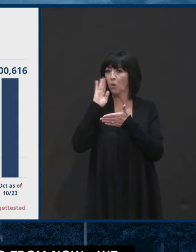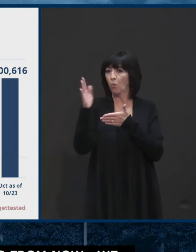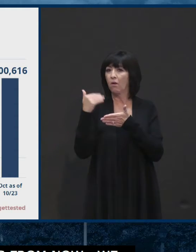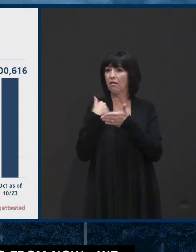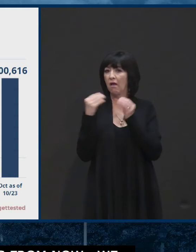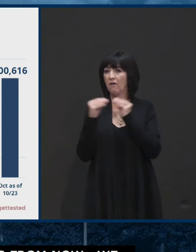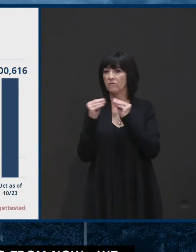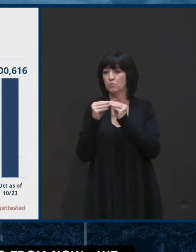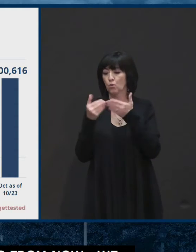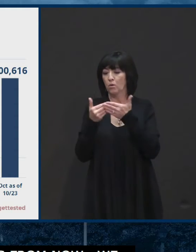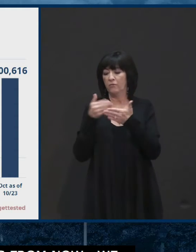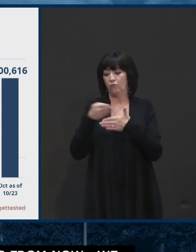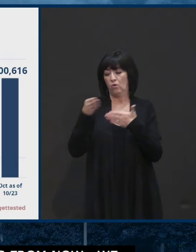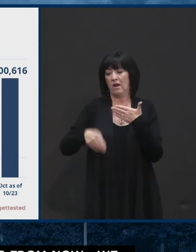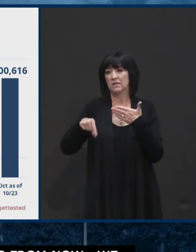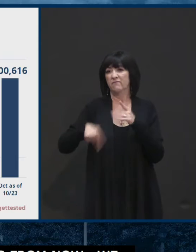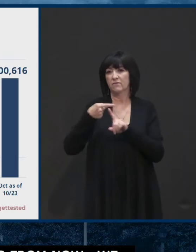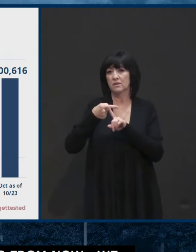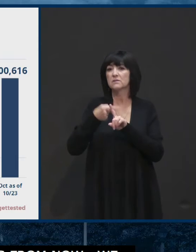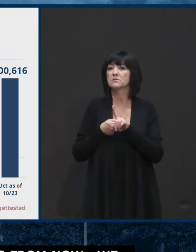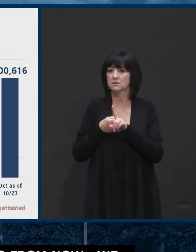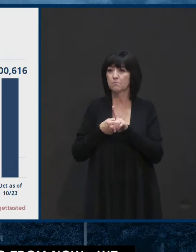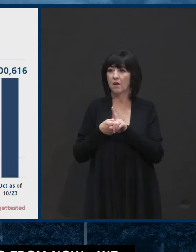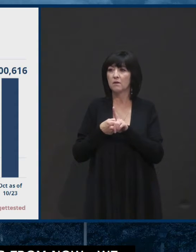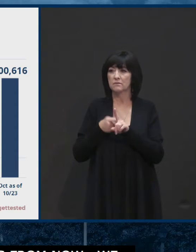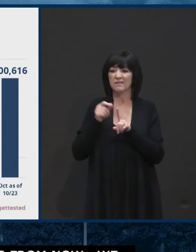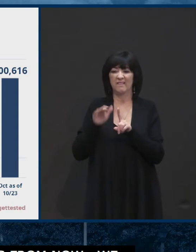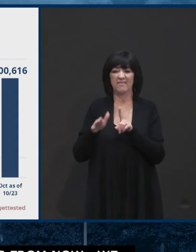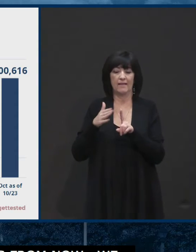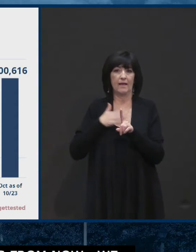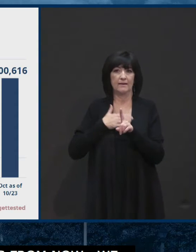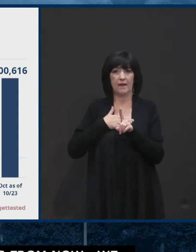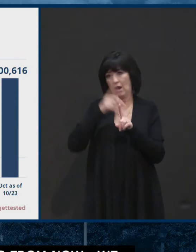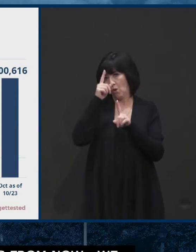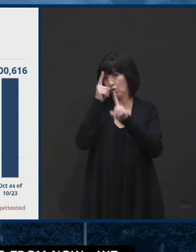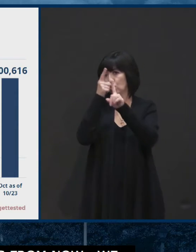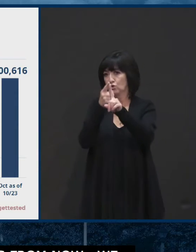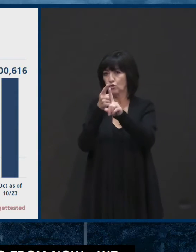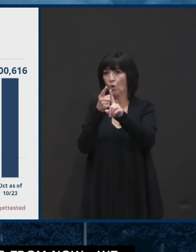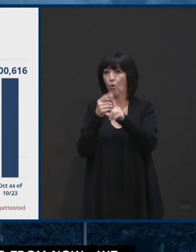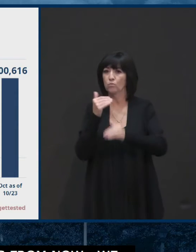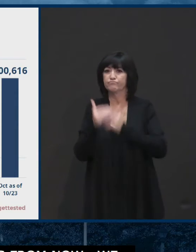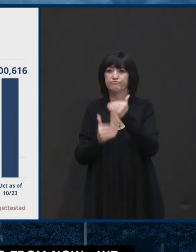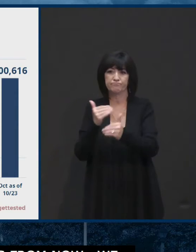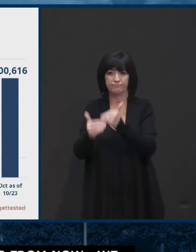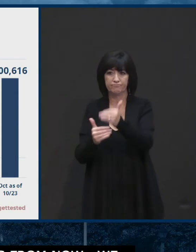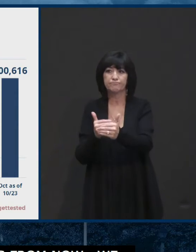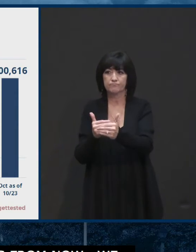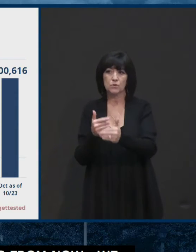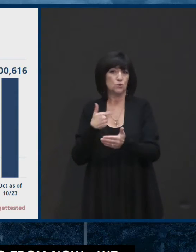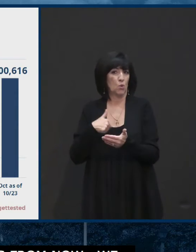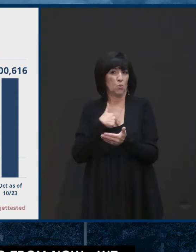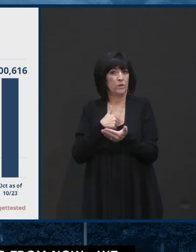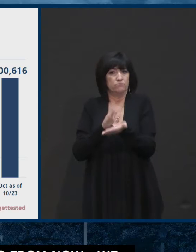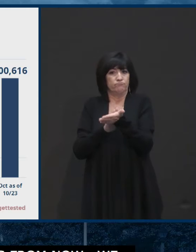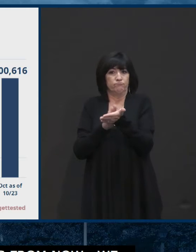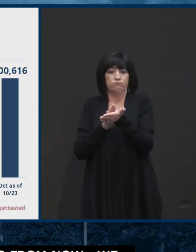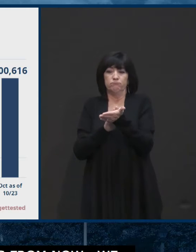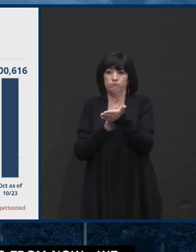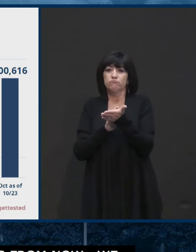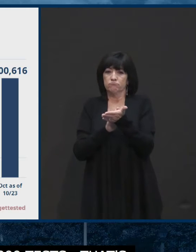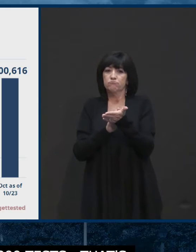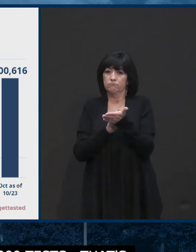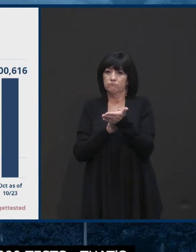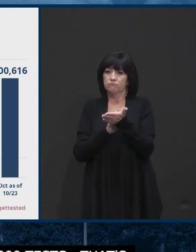and probably the goal that the governor, Dr. Rattay, keeps pushing us for as we go forward. So kudos to everybody that's helped